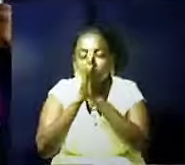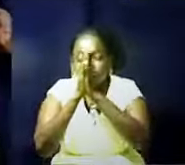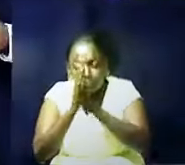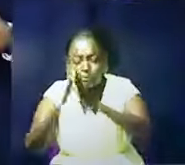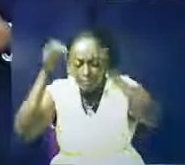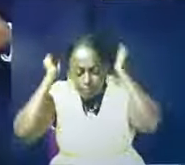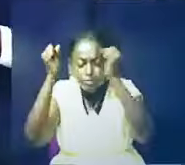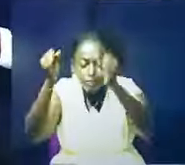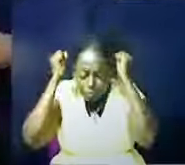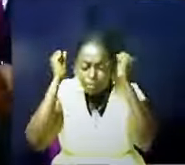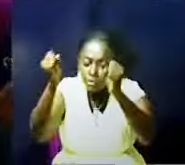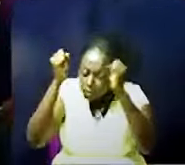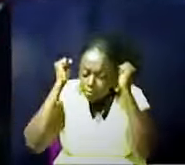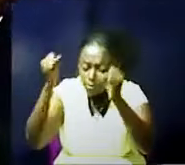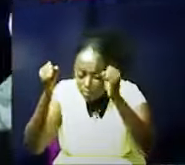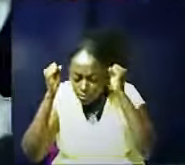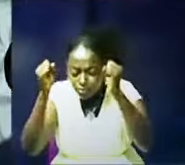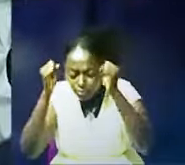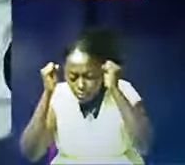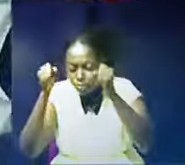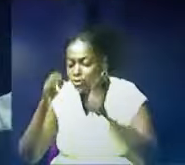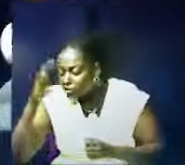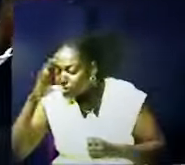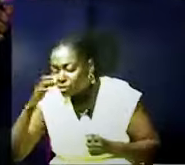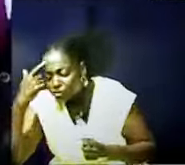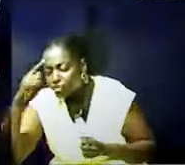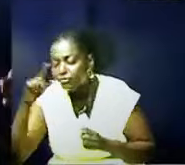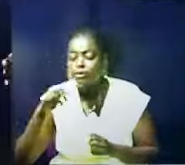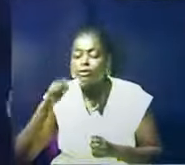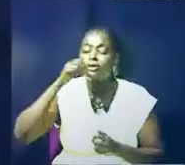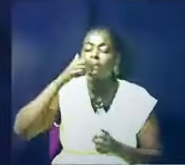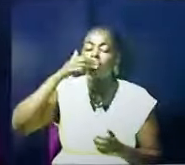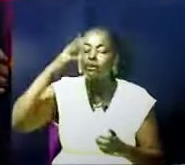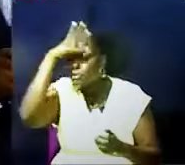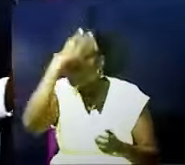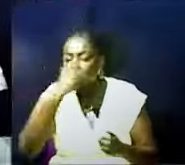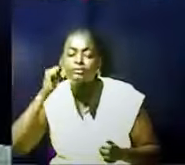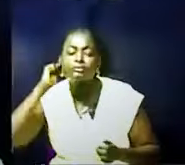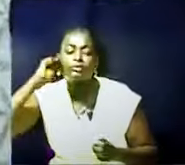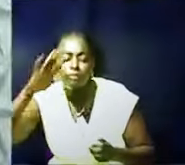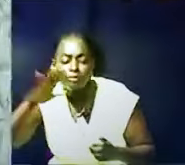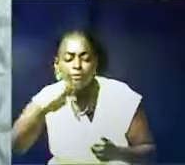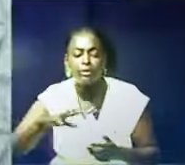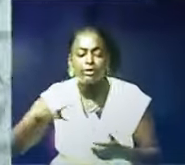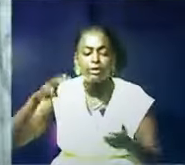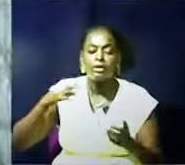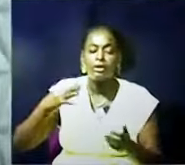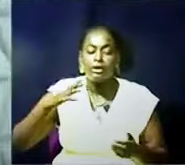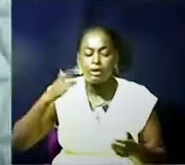We see, oh. In my day. Yeah, but umpire when you're in 2 hours.